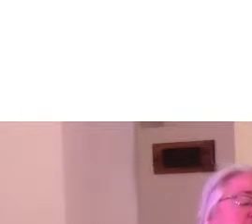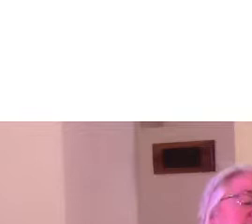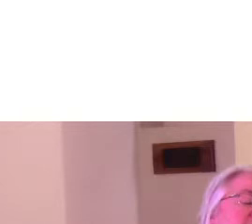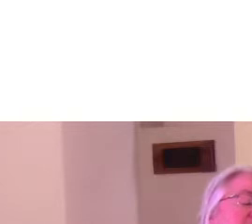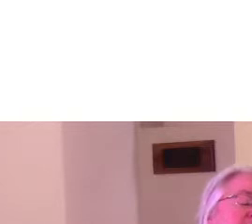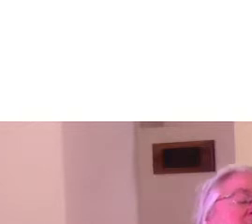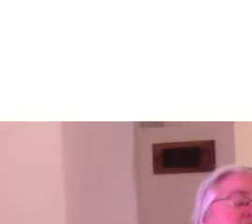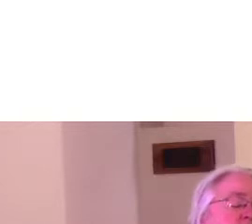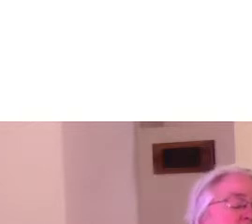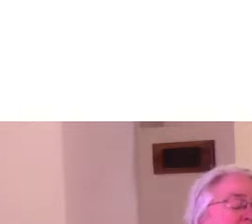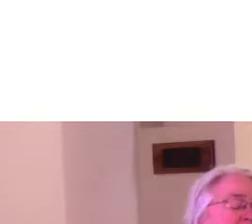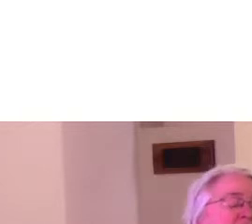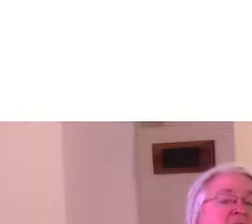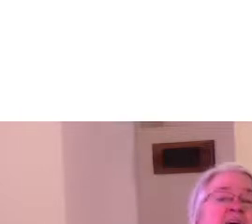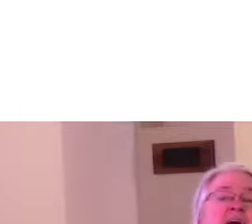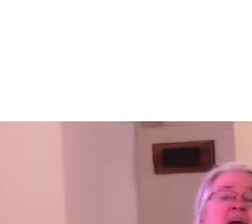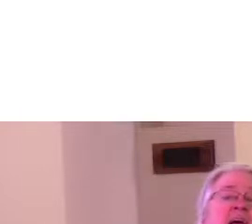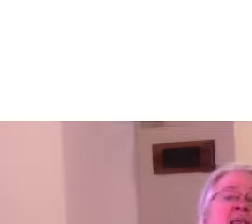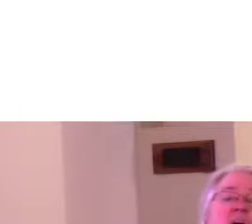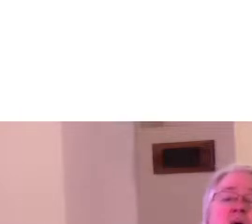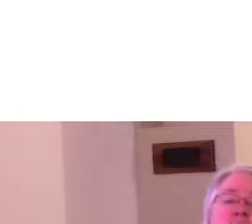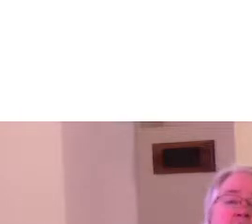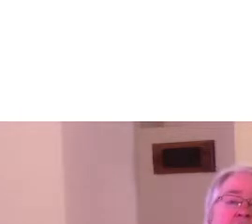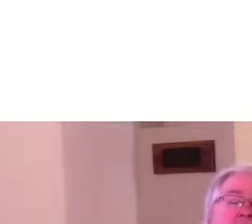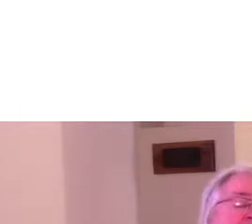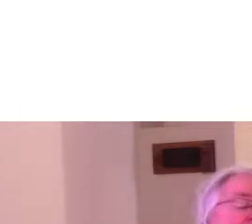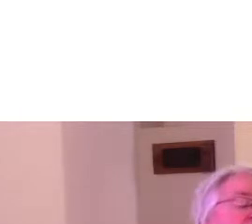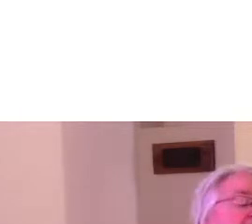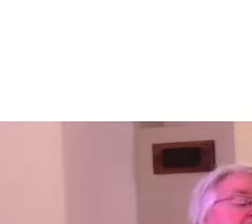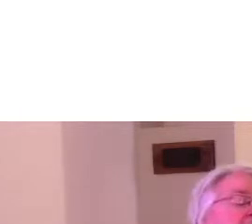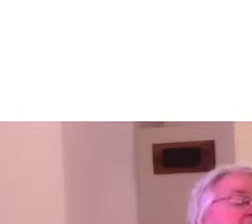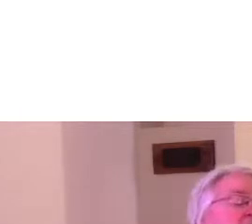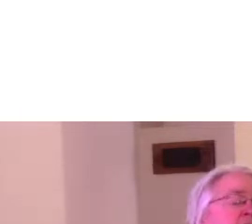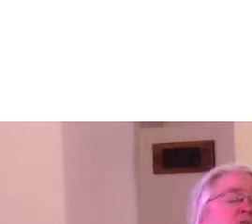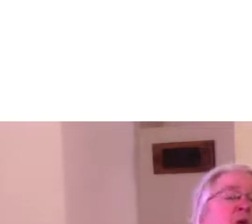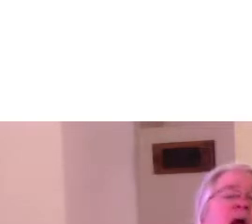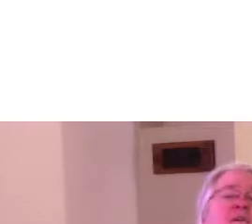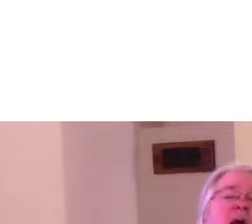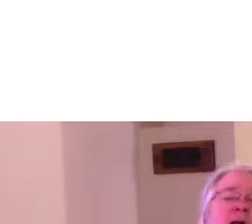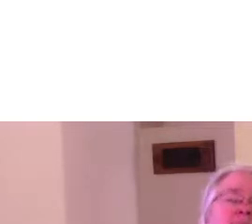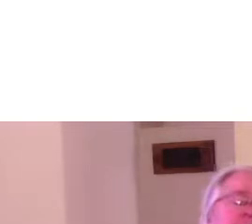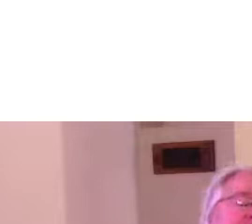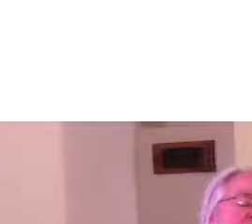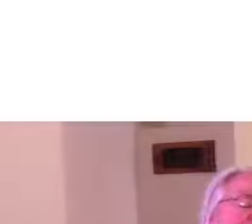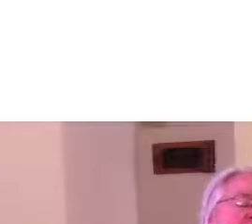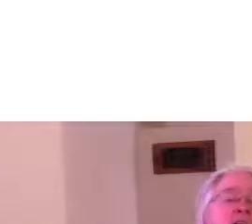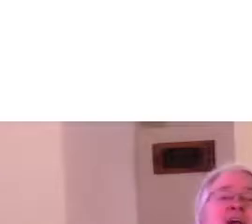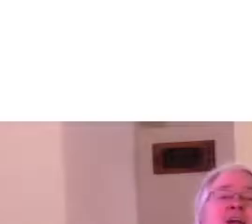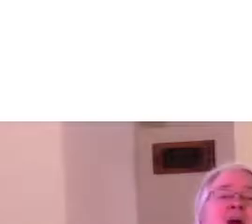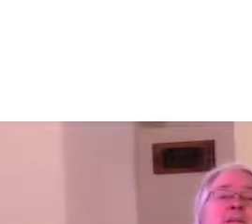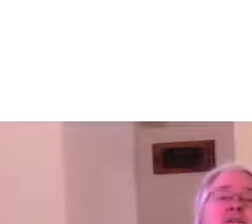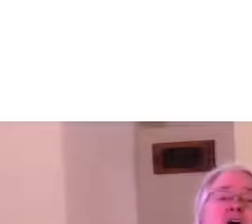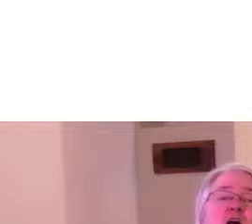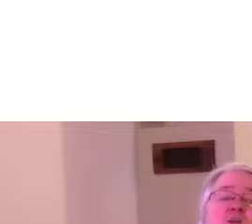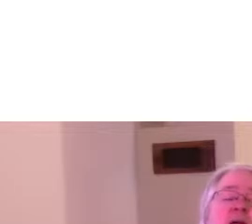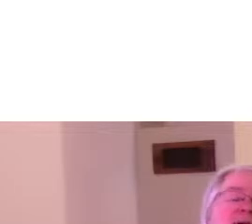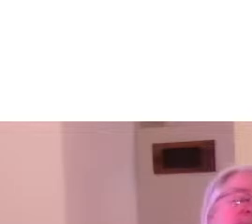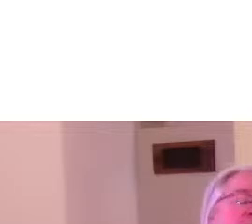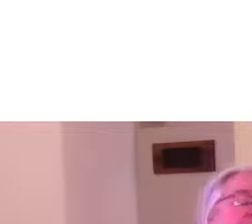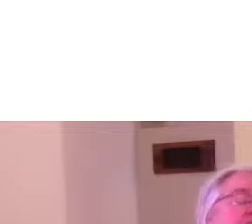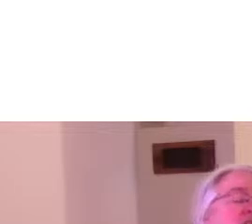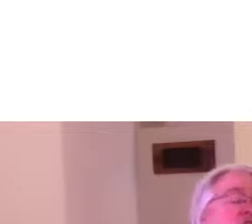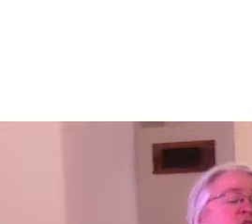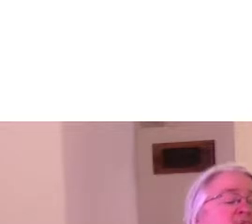go with me to that land where I'm bound, where I'm bound. Come and go